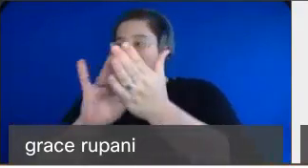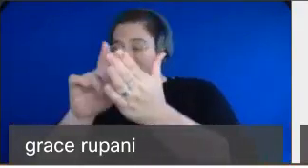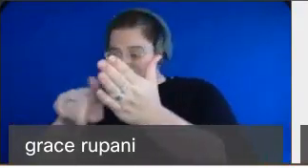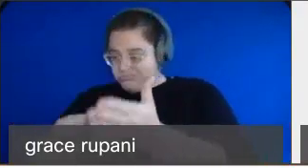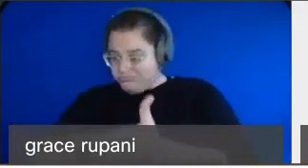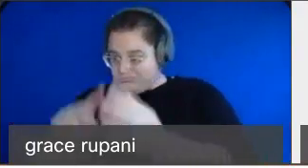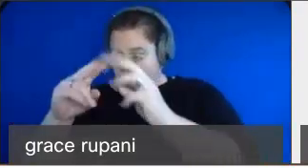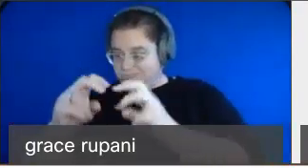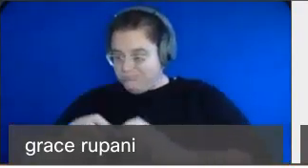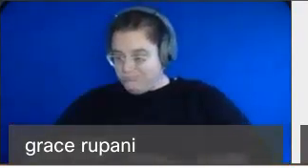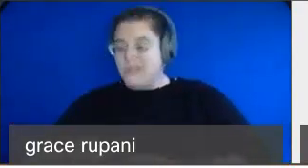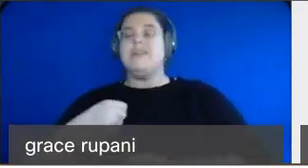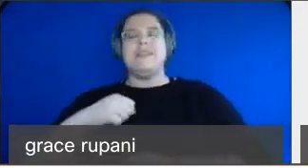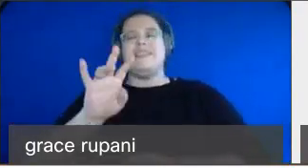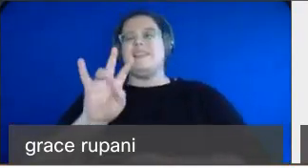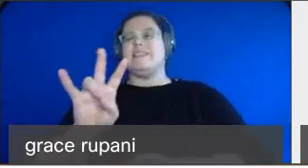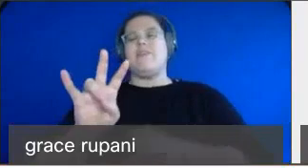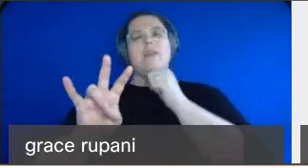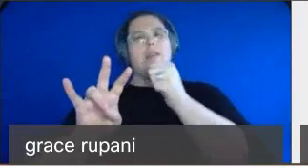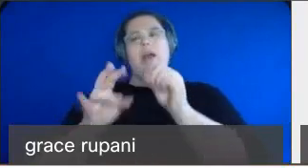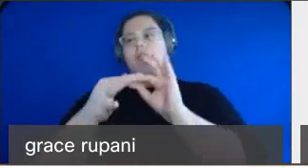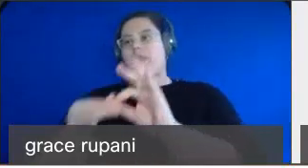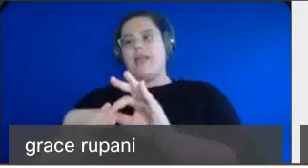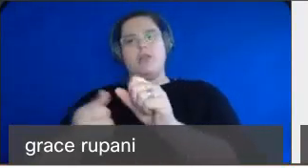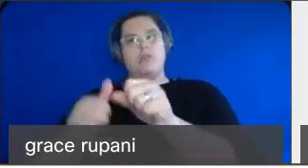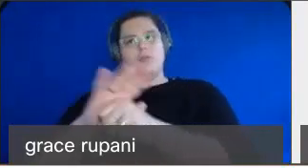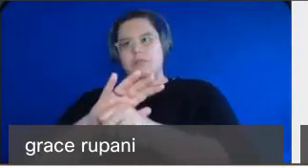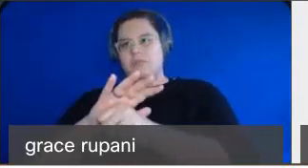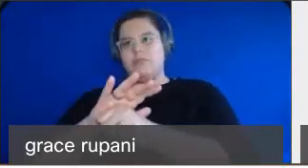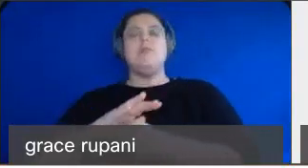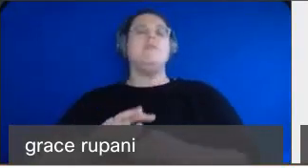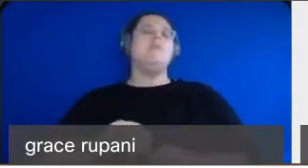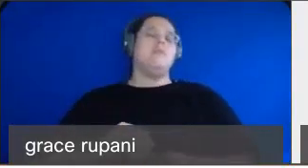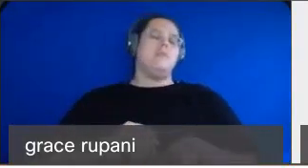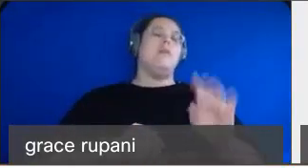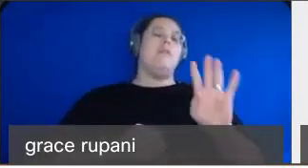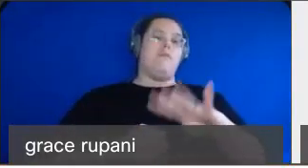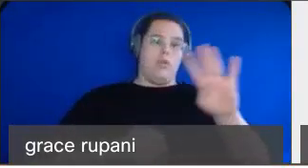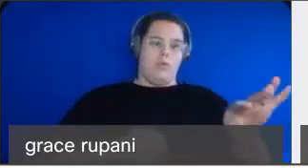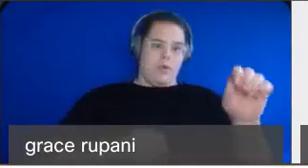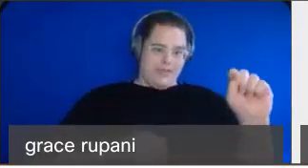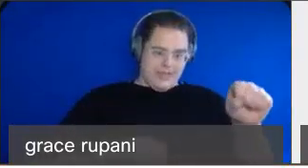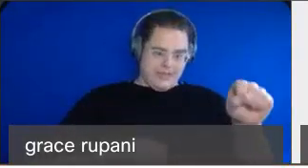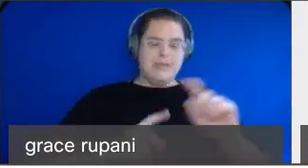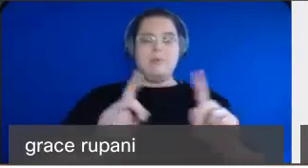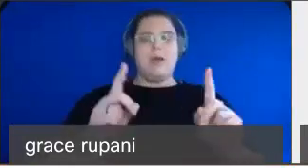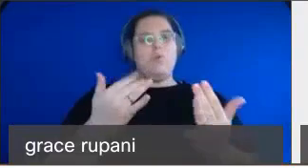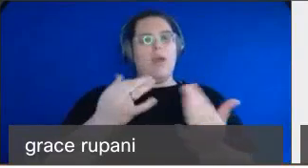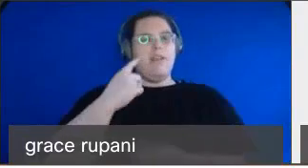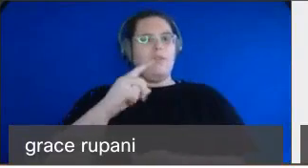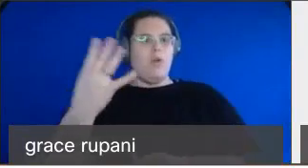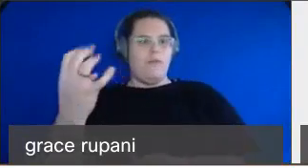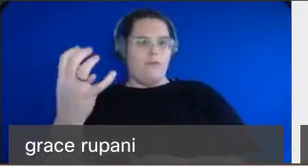still awaiting confirmation from OCME regarding the cause of death for 4. And so of those that are